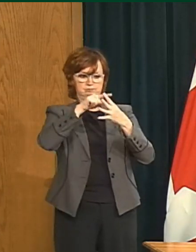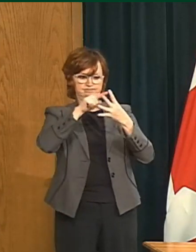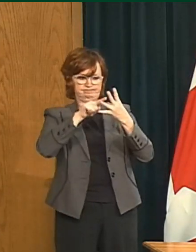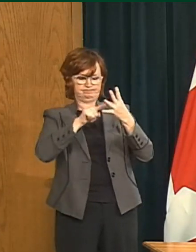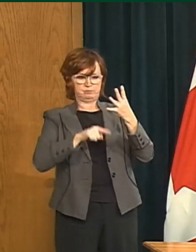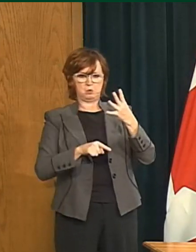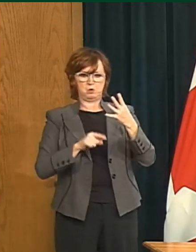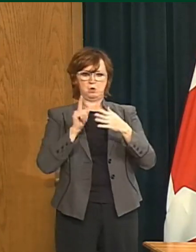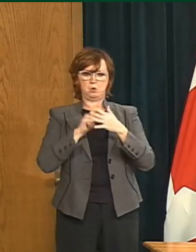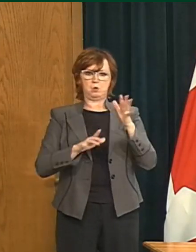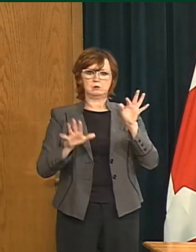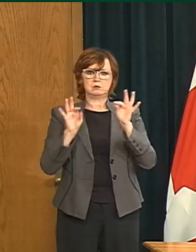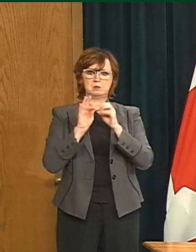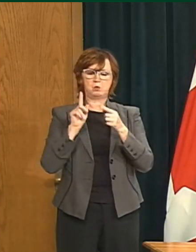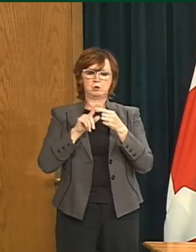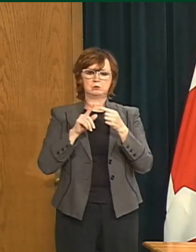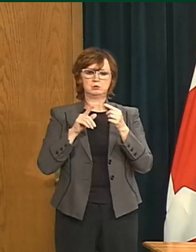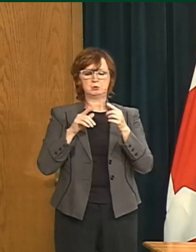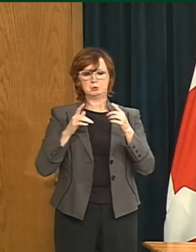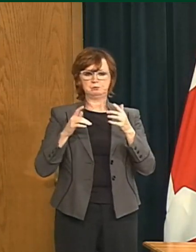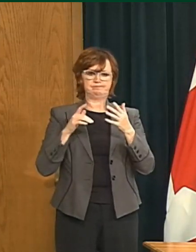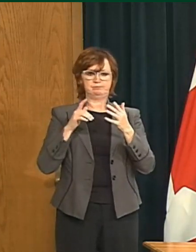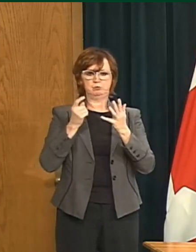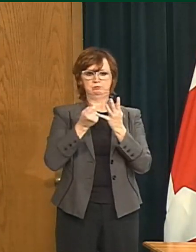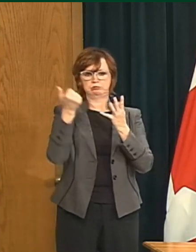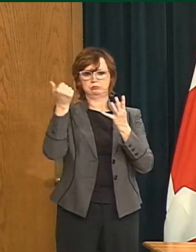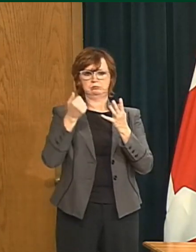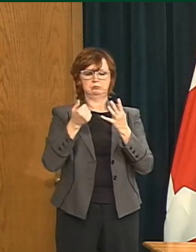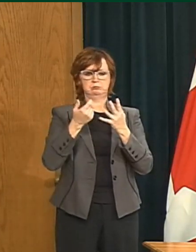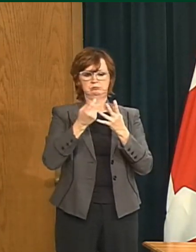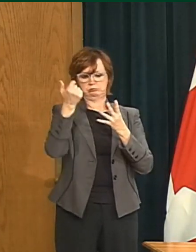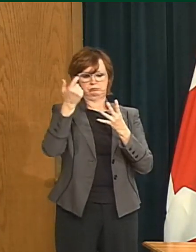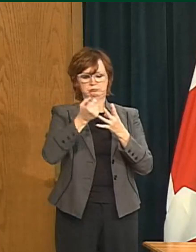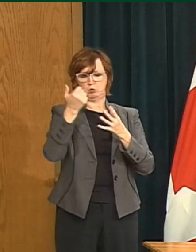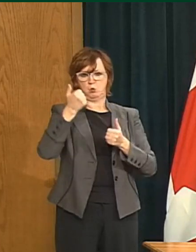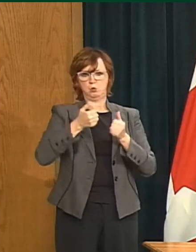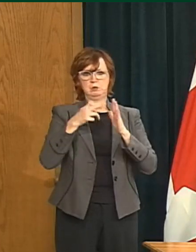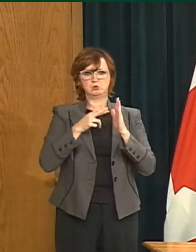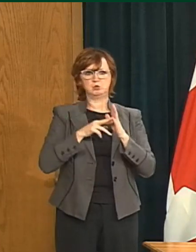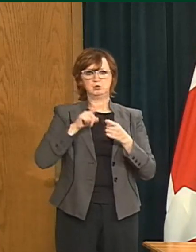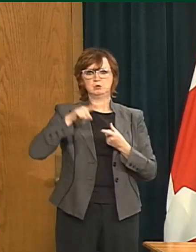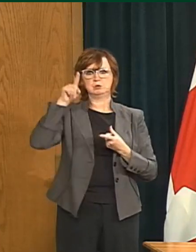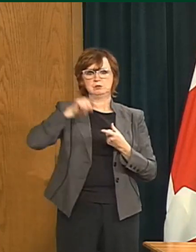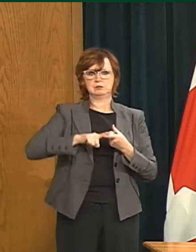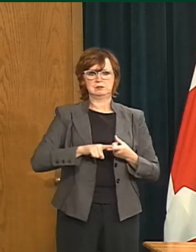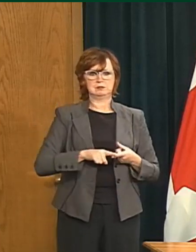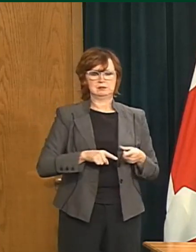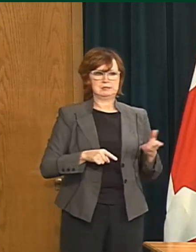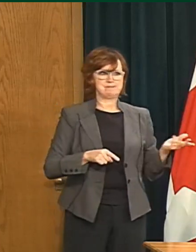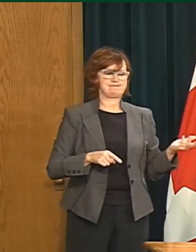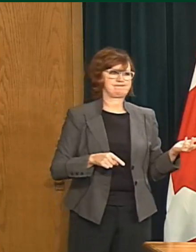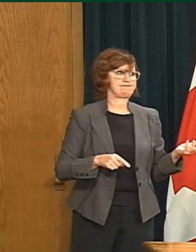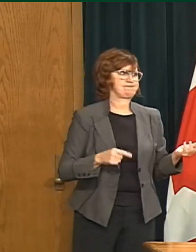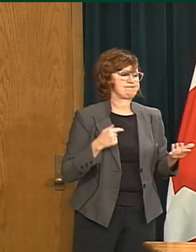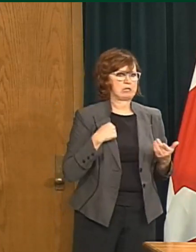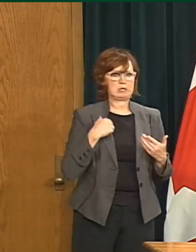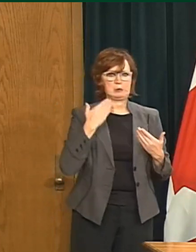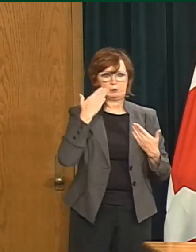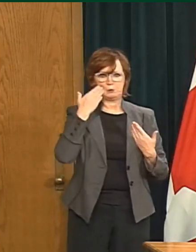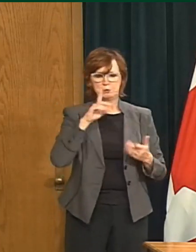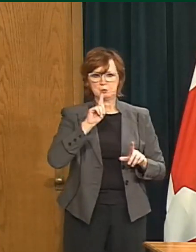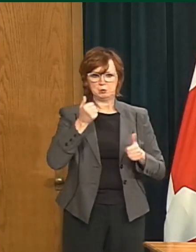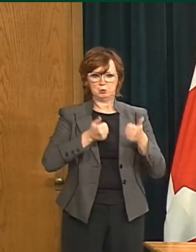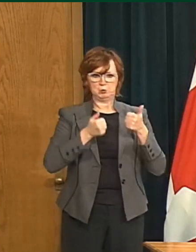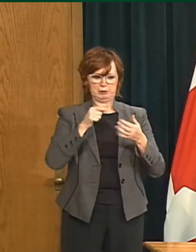economic impact some of these restrictions are having? What would kind of be the one that you would like to kind of tackle first? I don't know which one exactly we